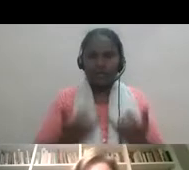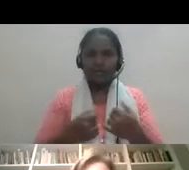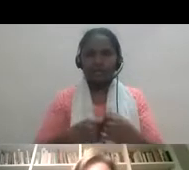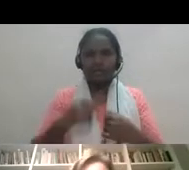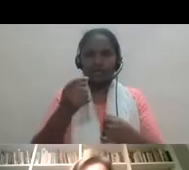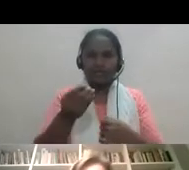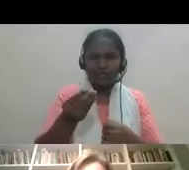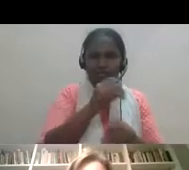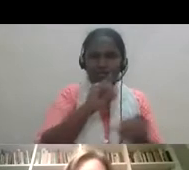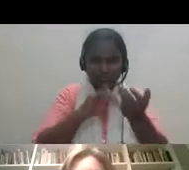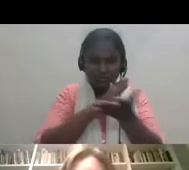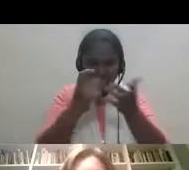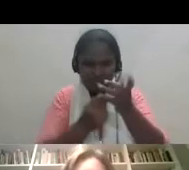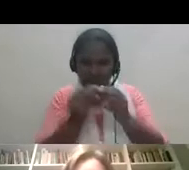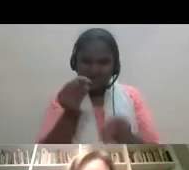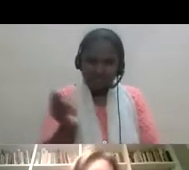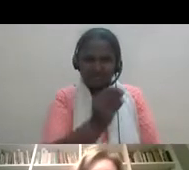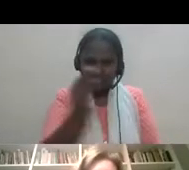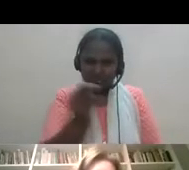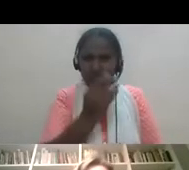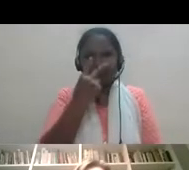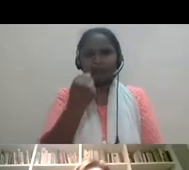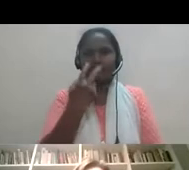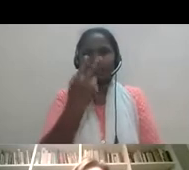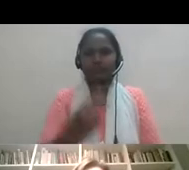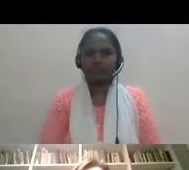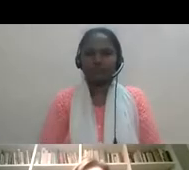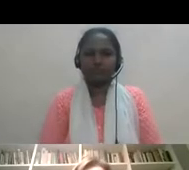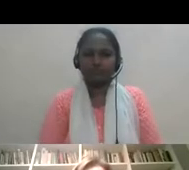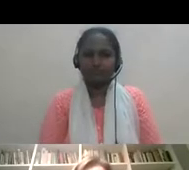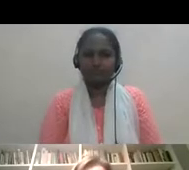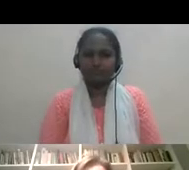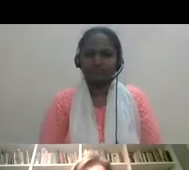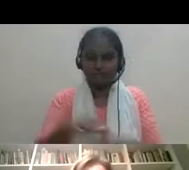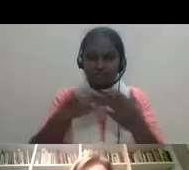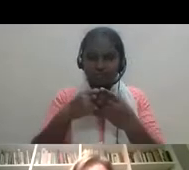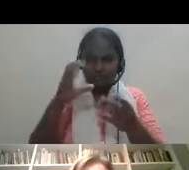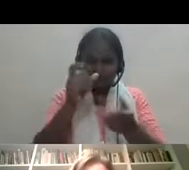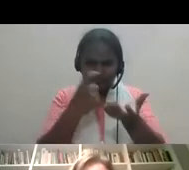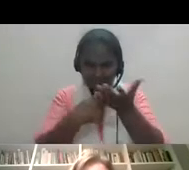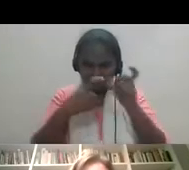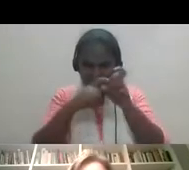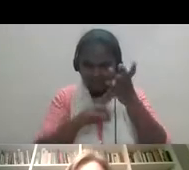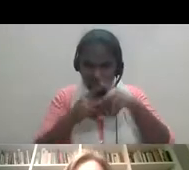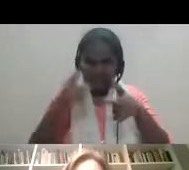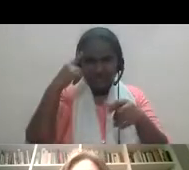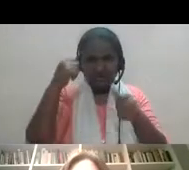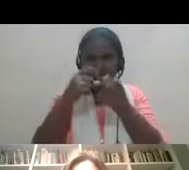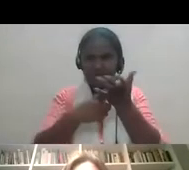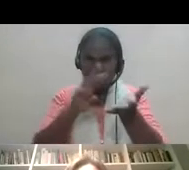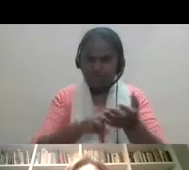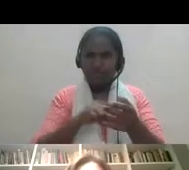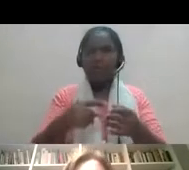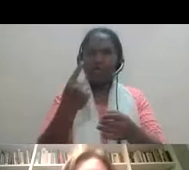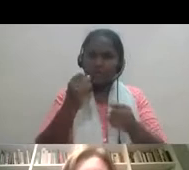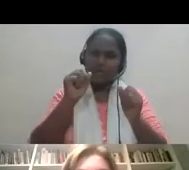can just move the images if she wants to, so. Oh, so these are your current exhibitions that are on now? This is one of